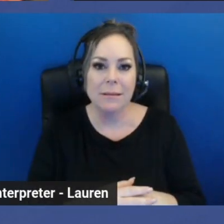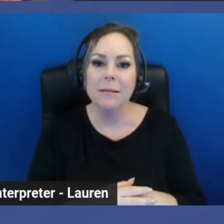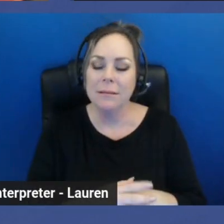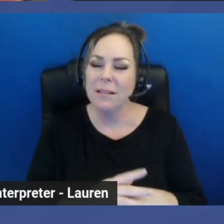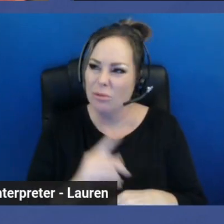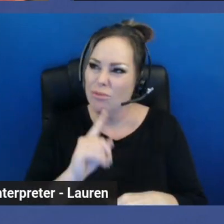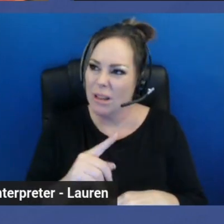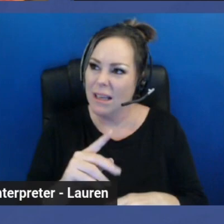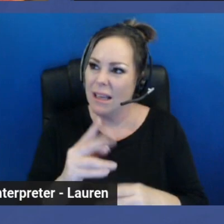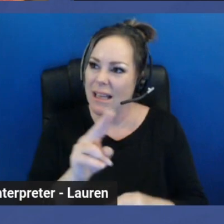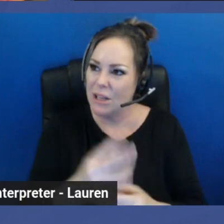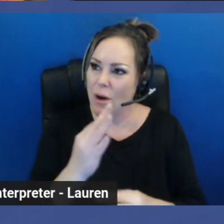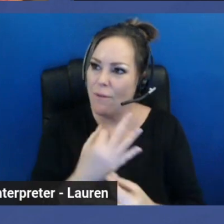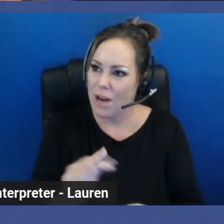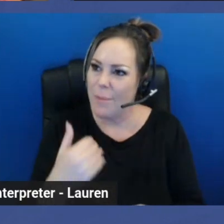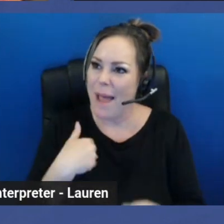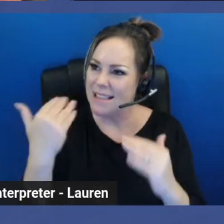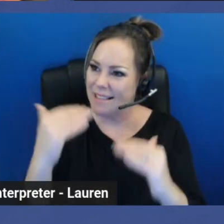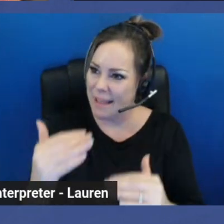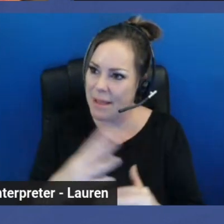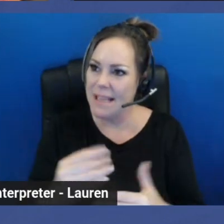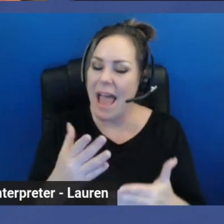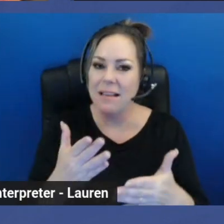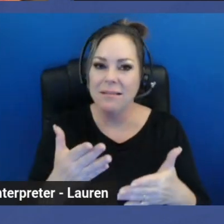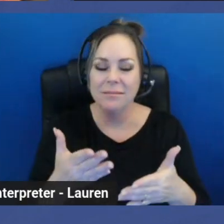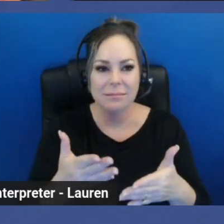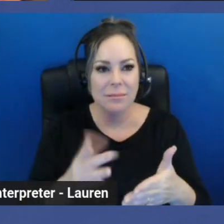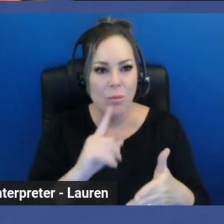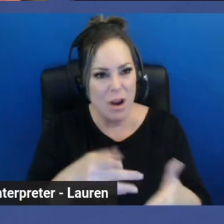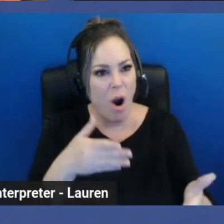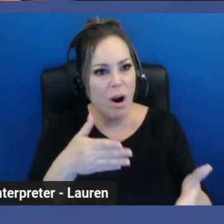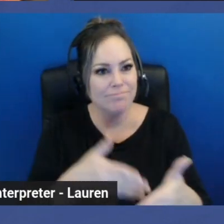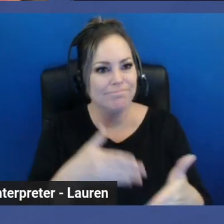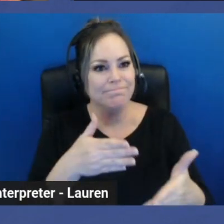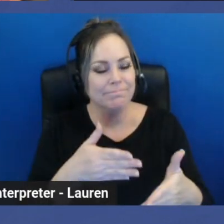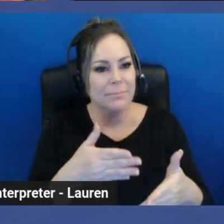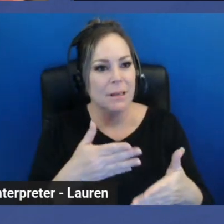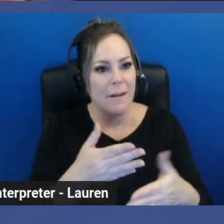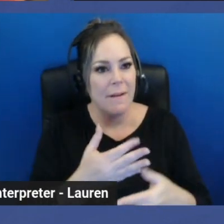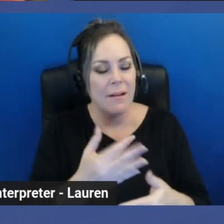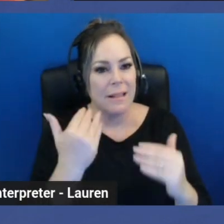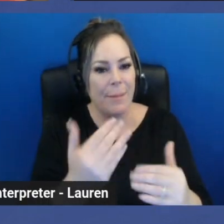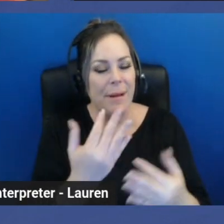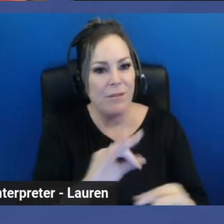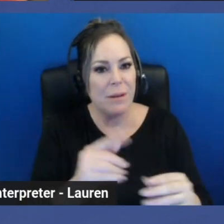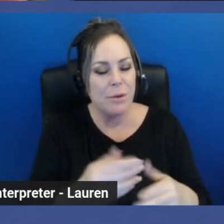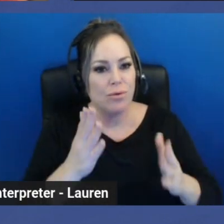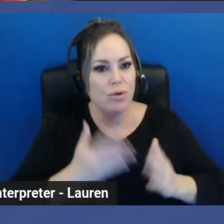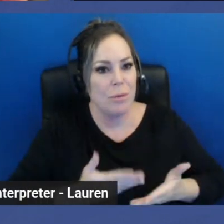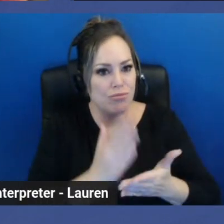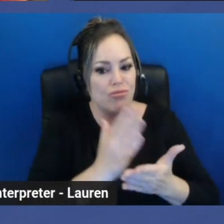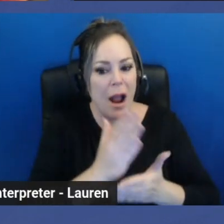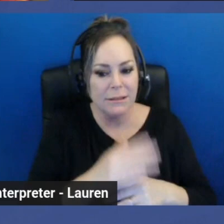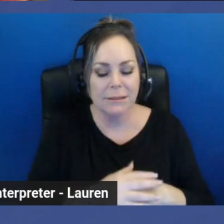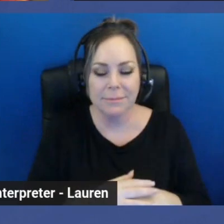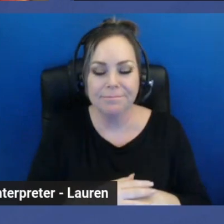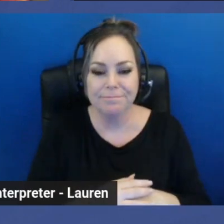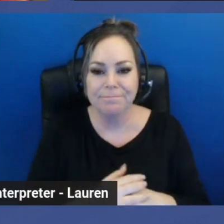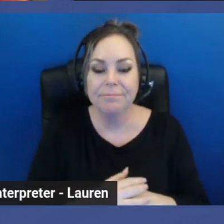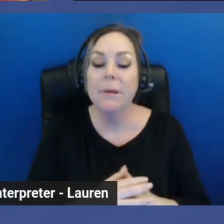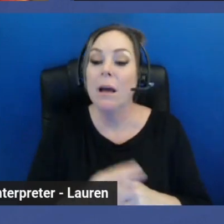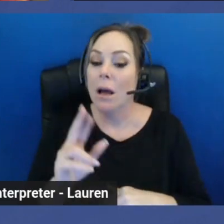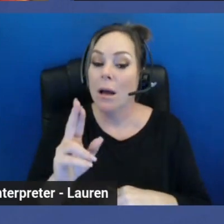sexual freedom and human rights. So just wanted to make that point, and now I'll go back to Ricky. I want to hear a few more of those items on your list.